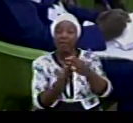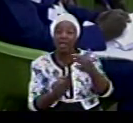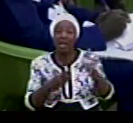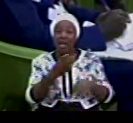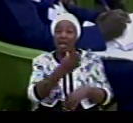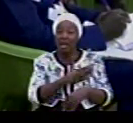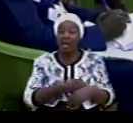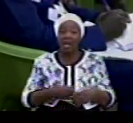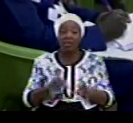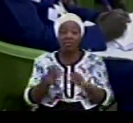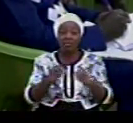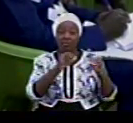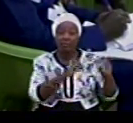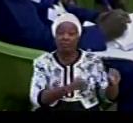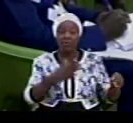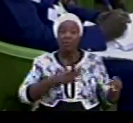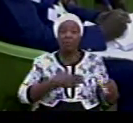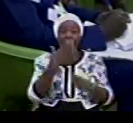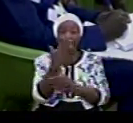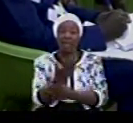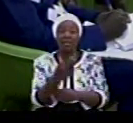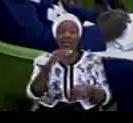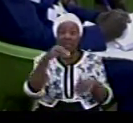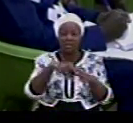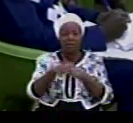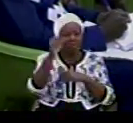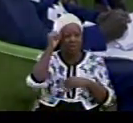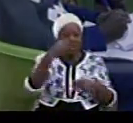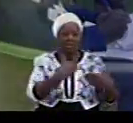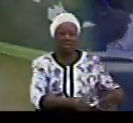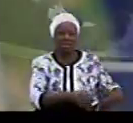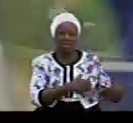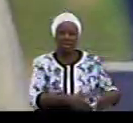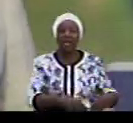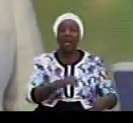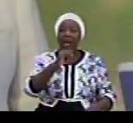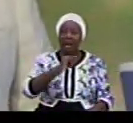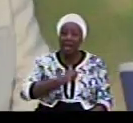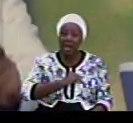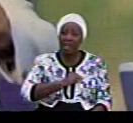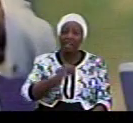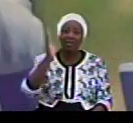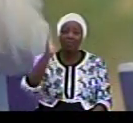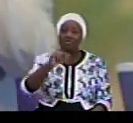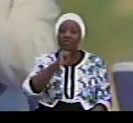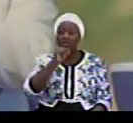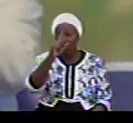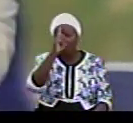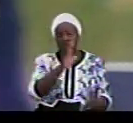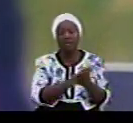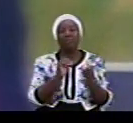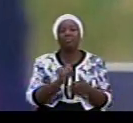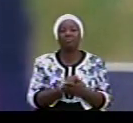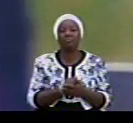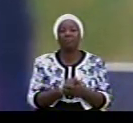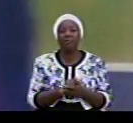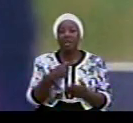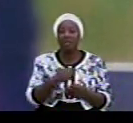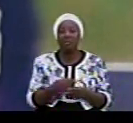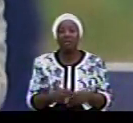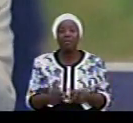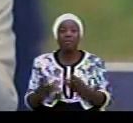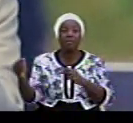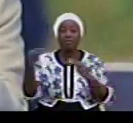thrust my hand into his side, I will not believe. The battleground